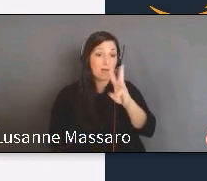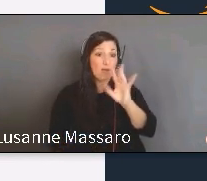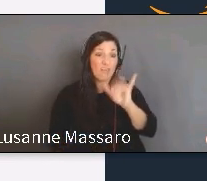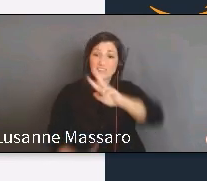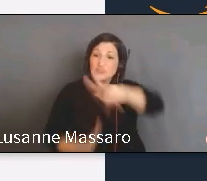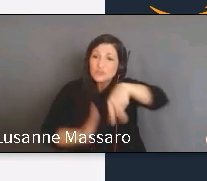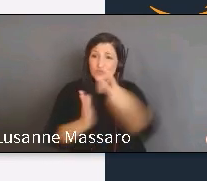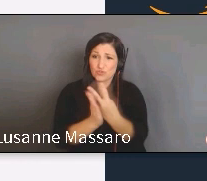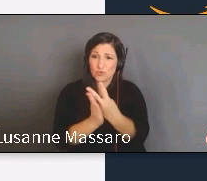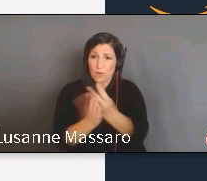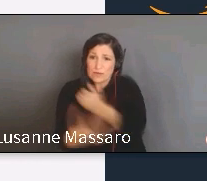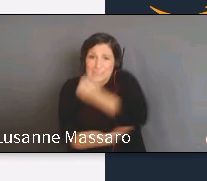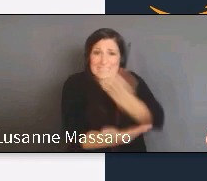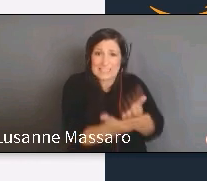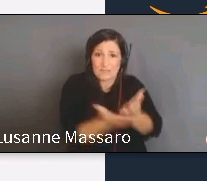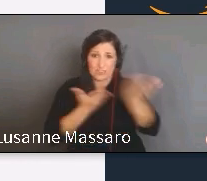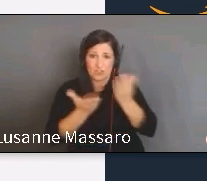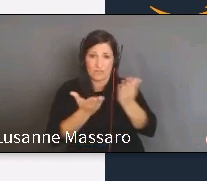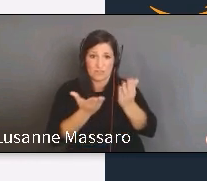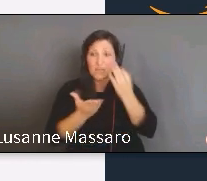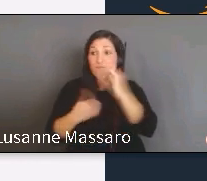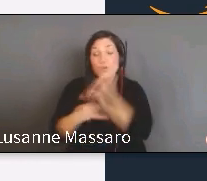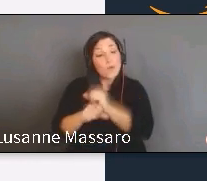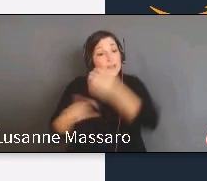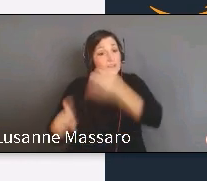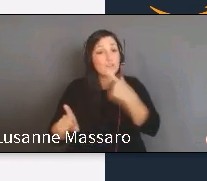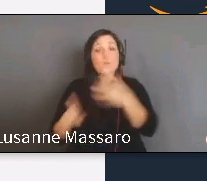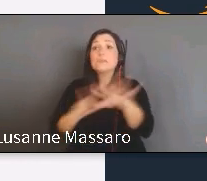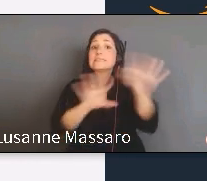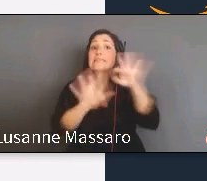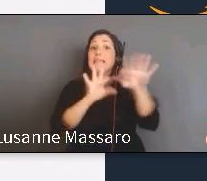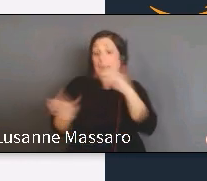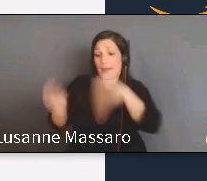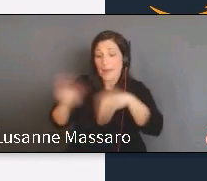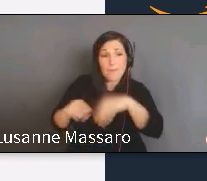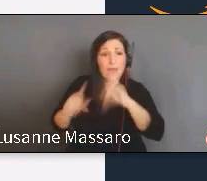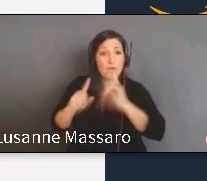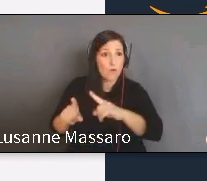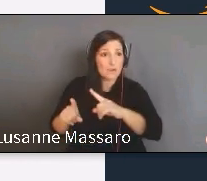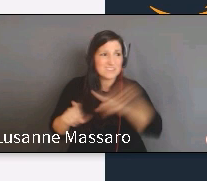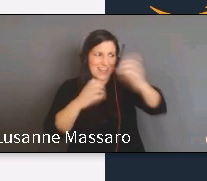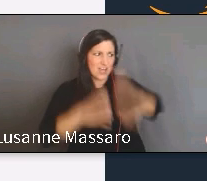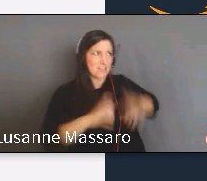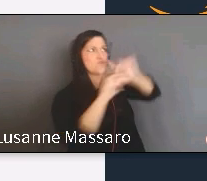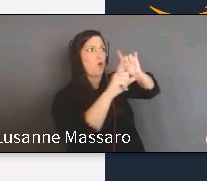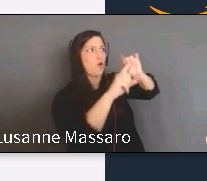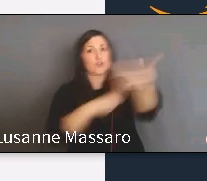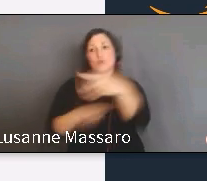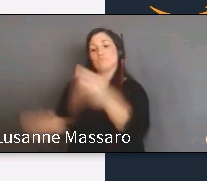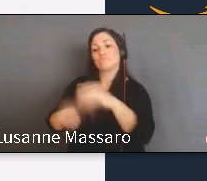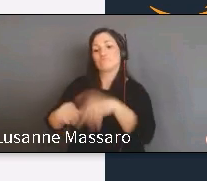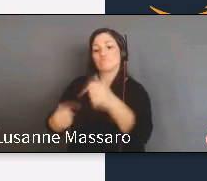So at the Prime Now location, you will be selecting and packing orders submitted by customers. So orders may include fresh and